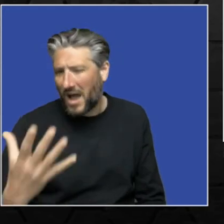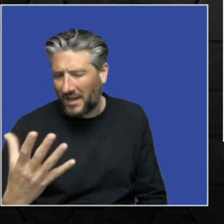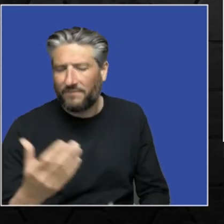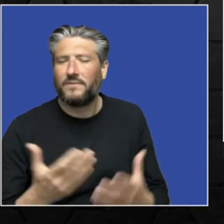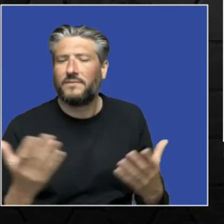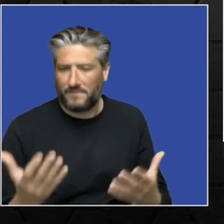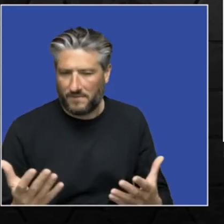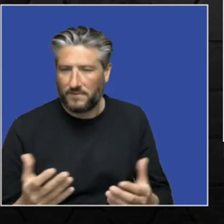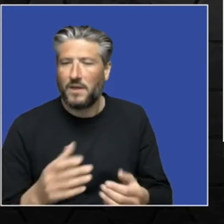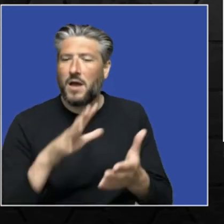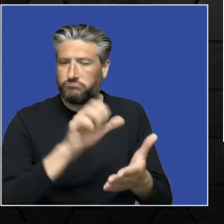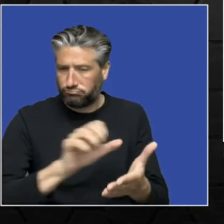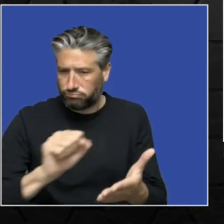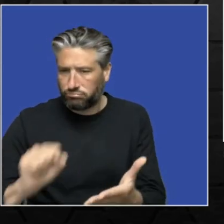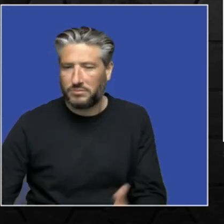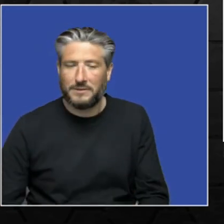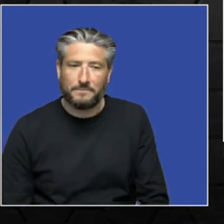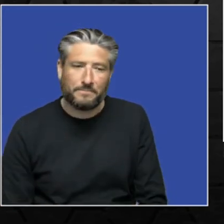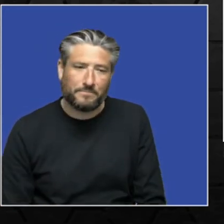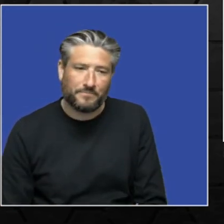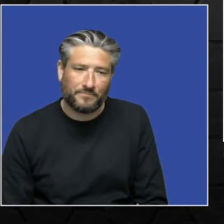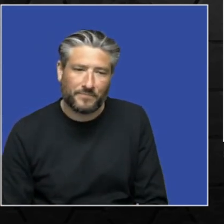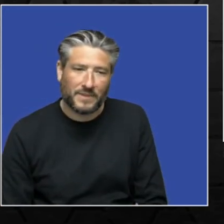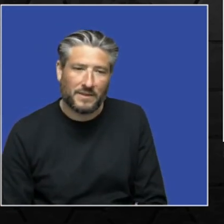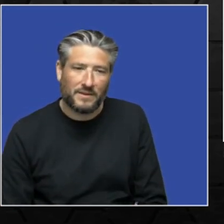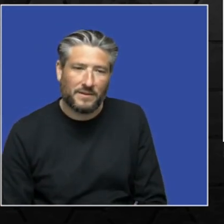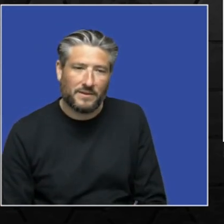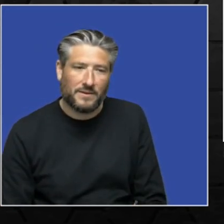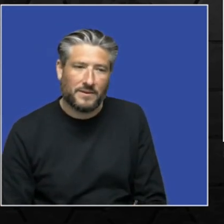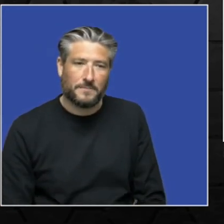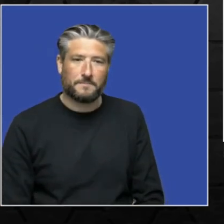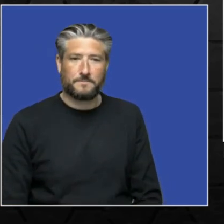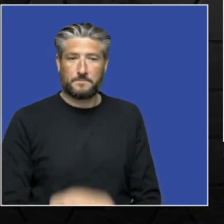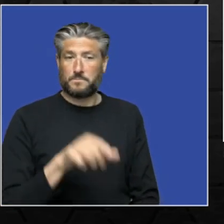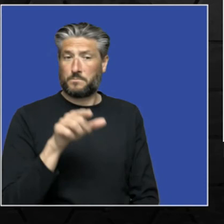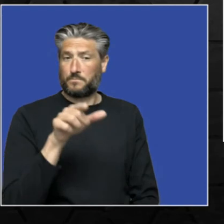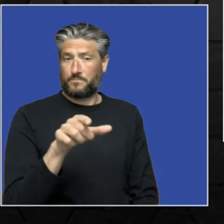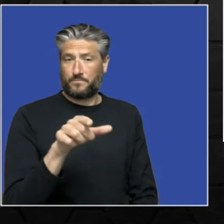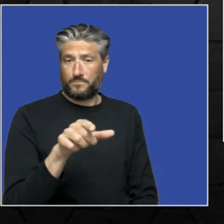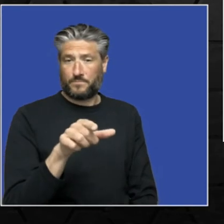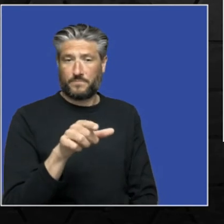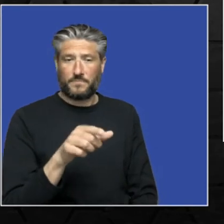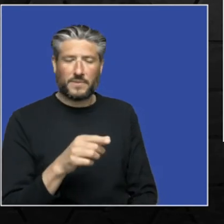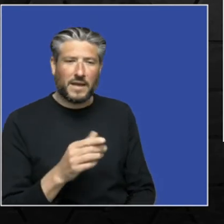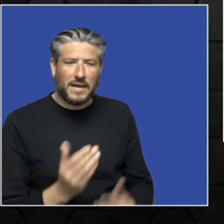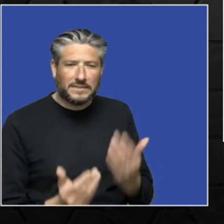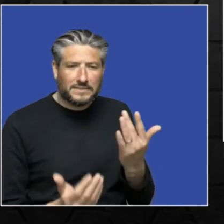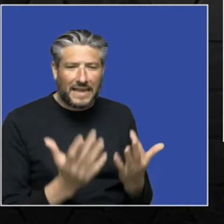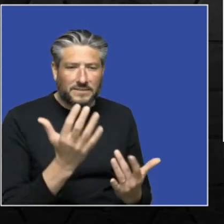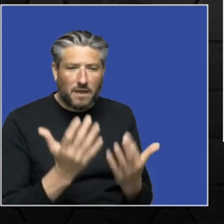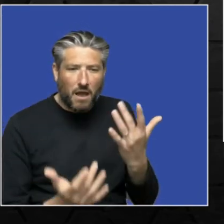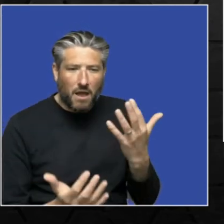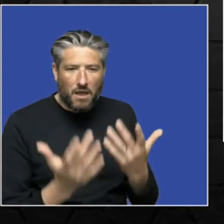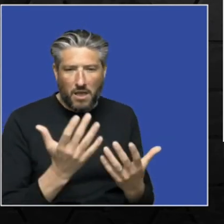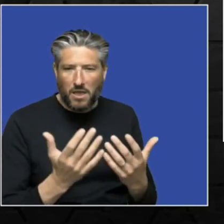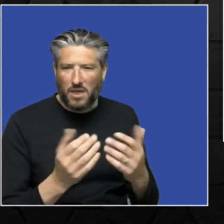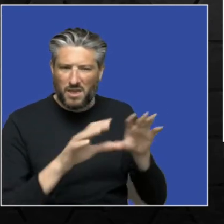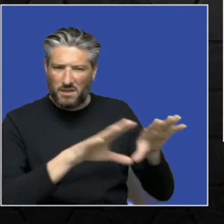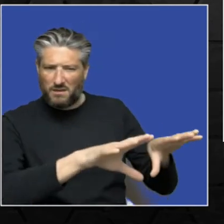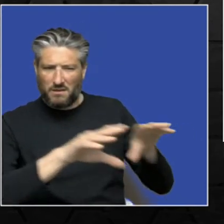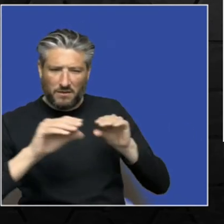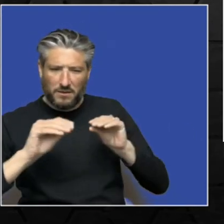pandas here, and I'm reading that into the data from the, the reviews. Okay, I'm reading that.